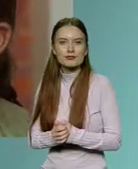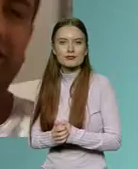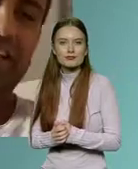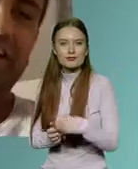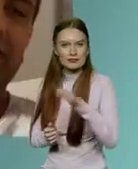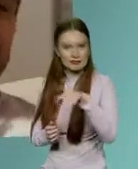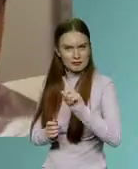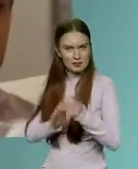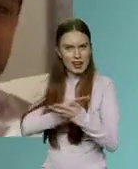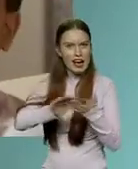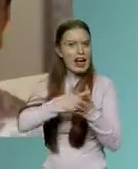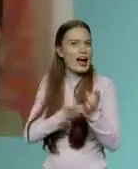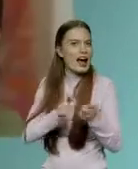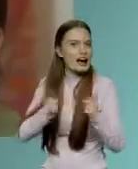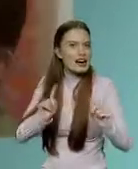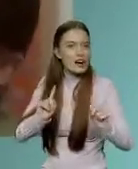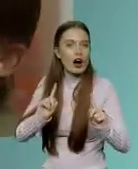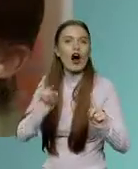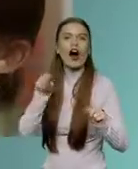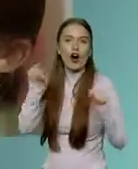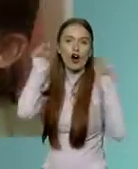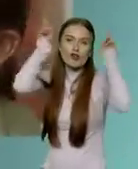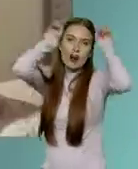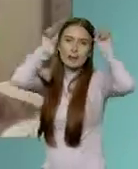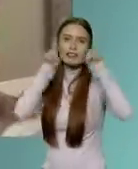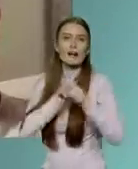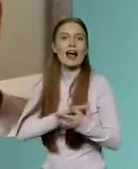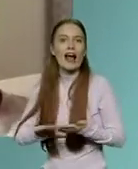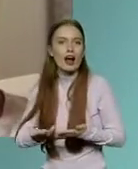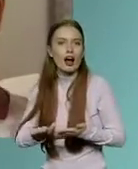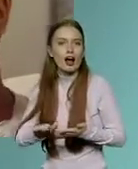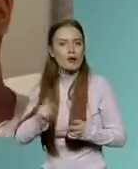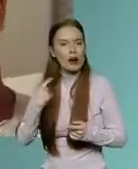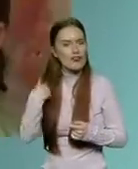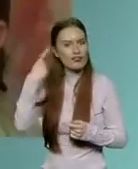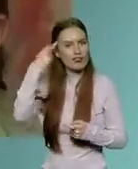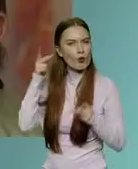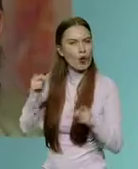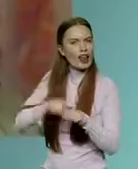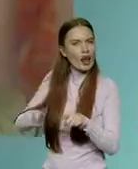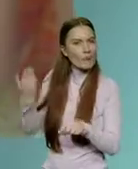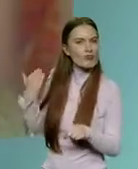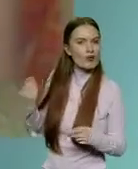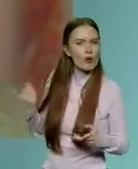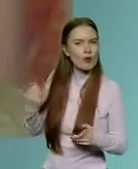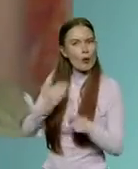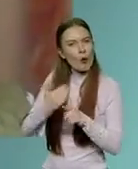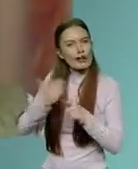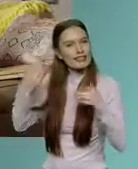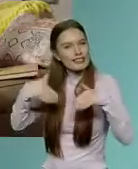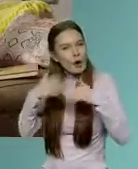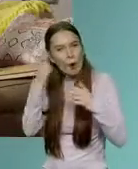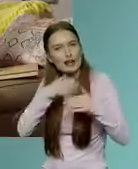hare? The bunny is the hare. That's what they used to call it, I think. In the olden